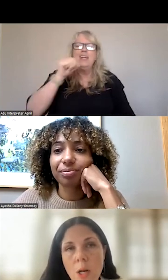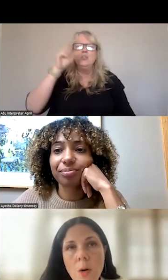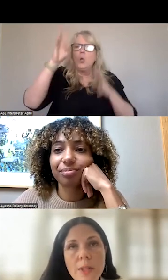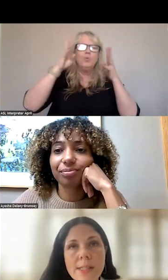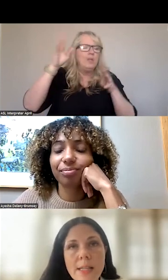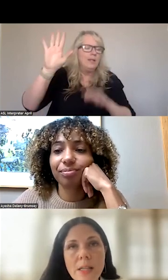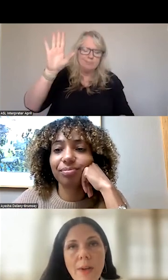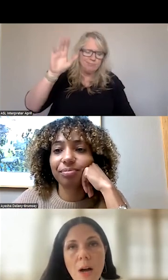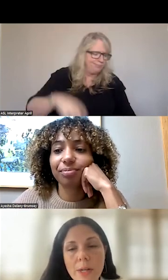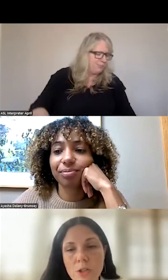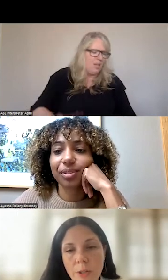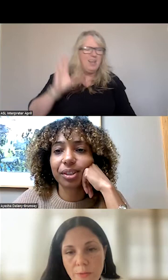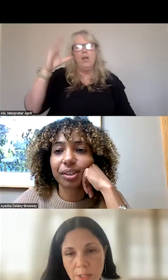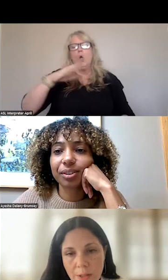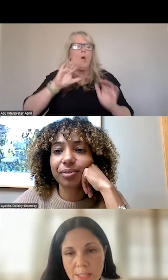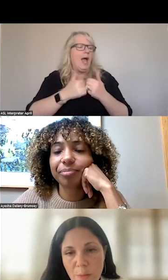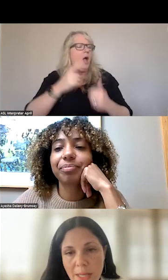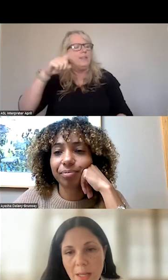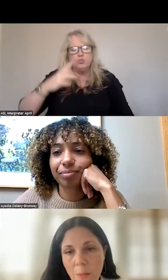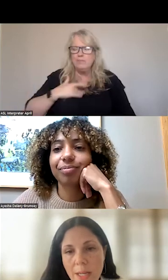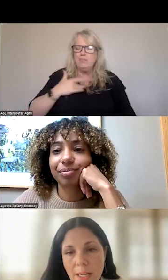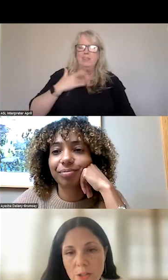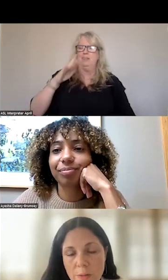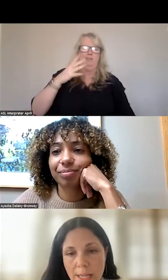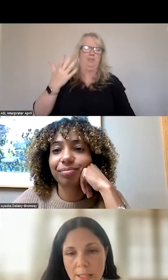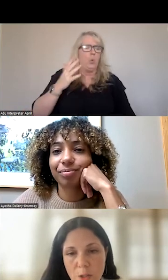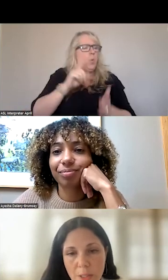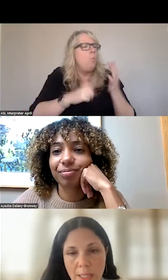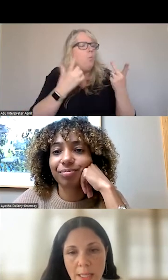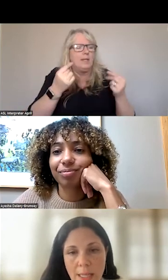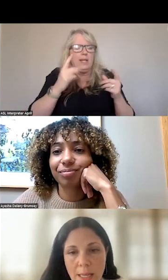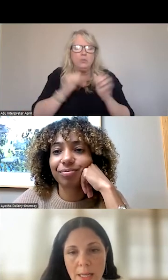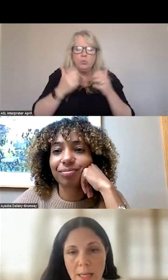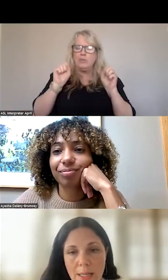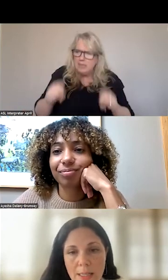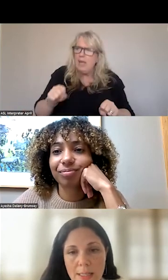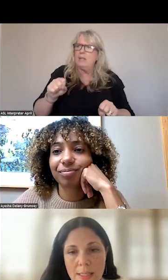or this sense of how I should feel. Tell me, what can I do tangibly